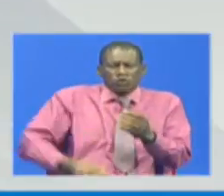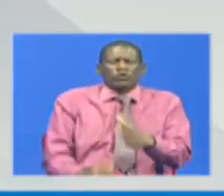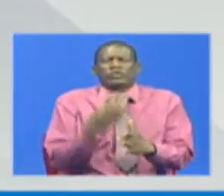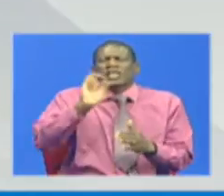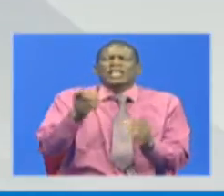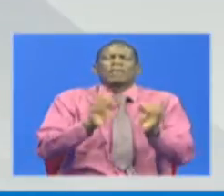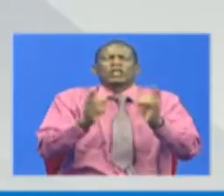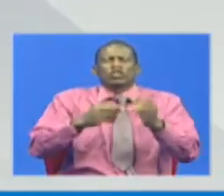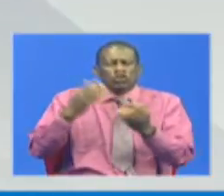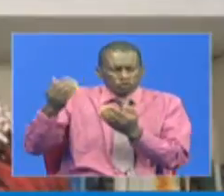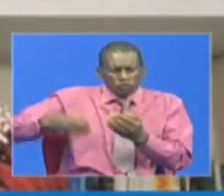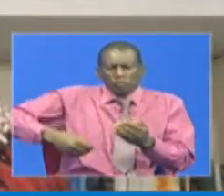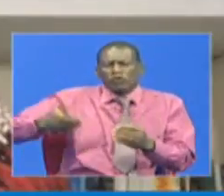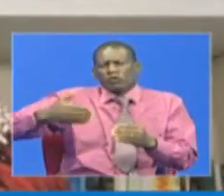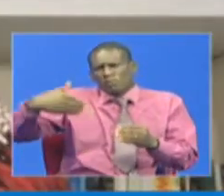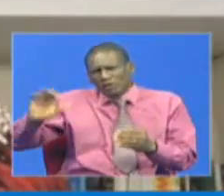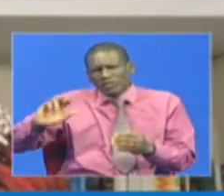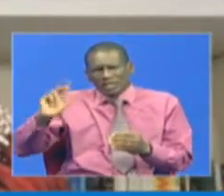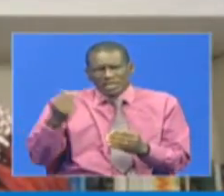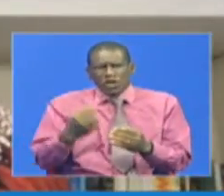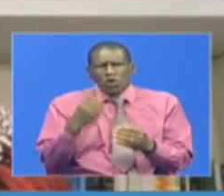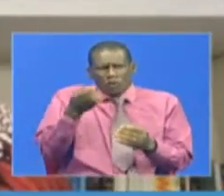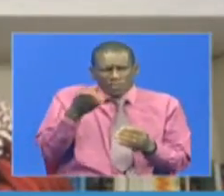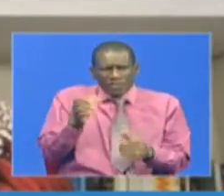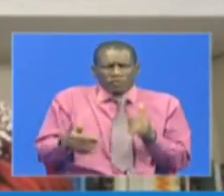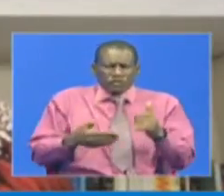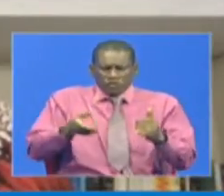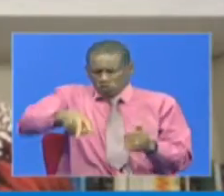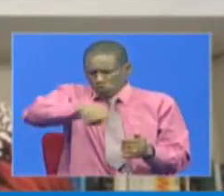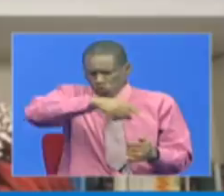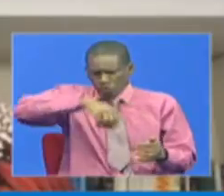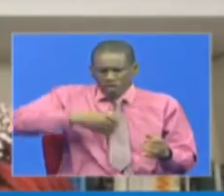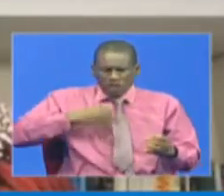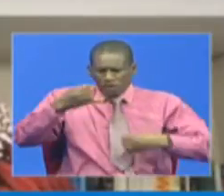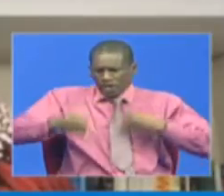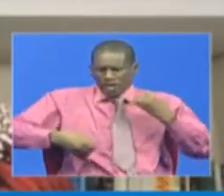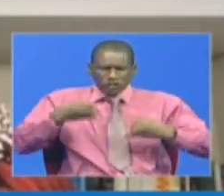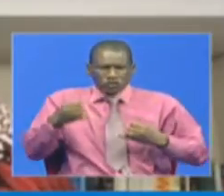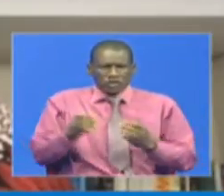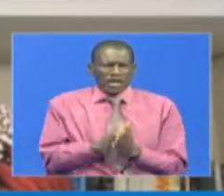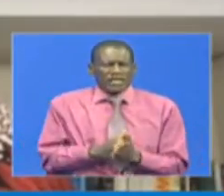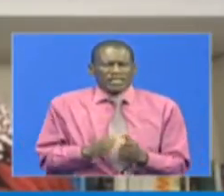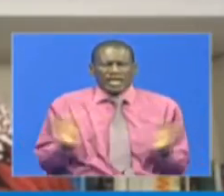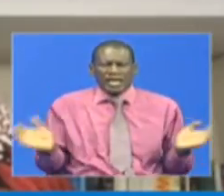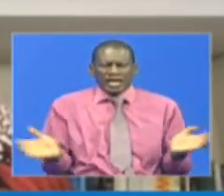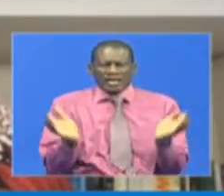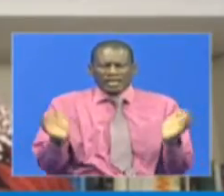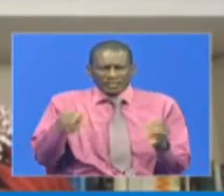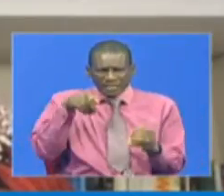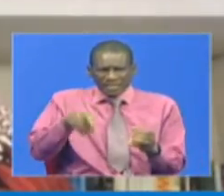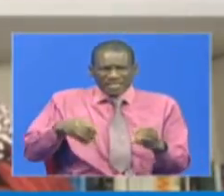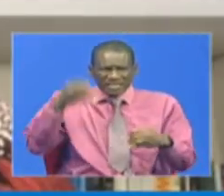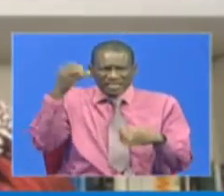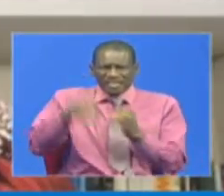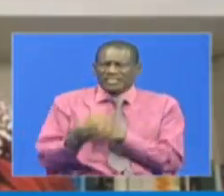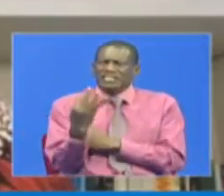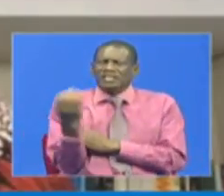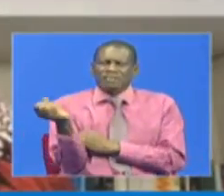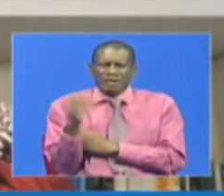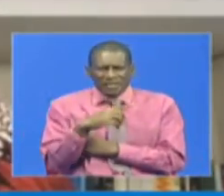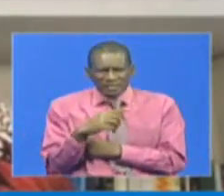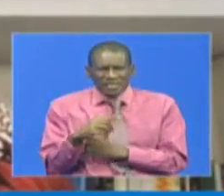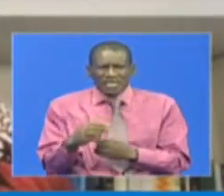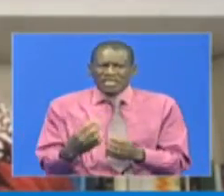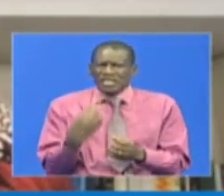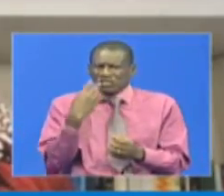And I think one of the things that we've really enjoyed, and it's been very energizing in this last 3 months, is to see